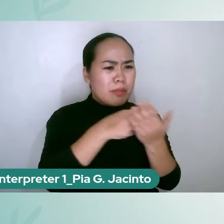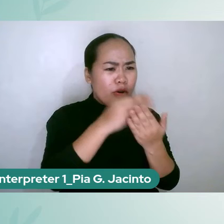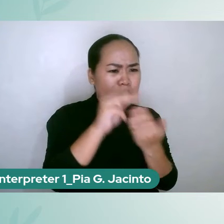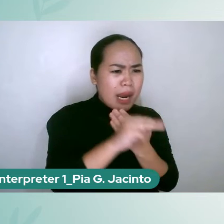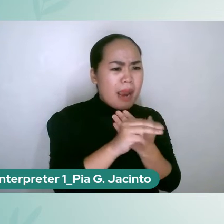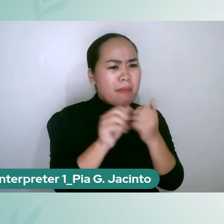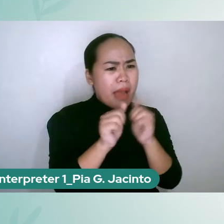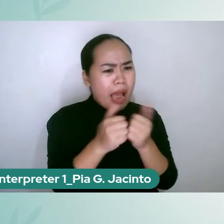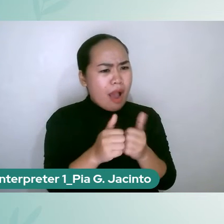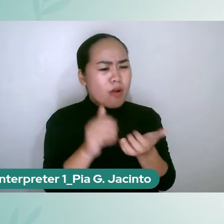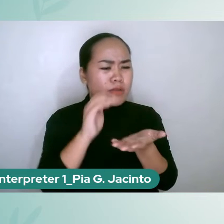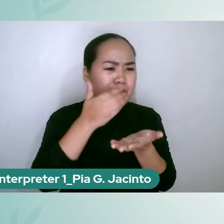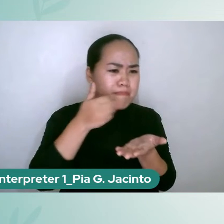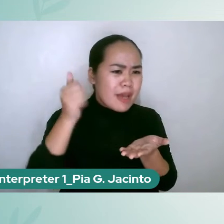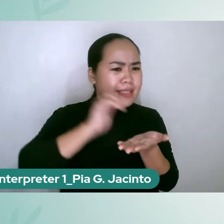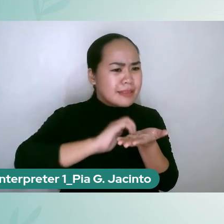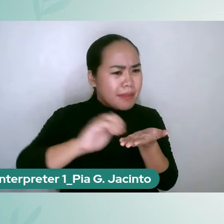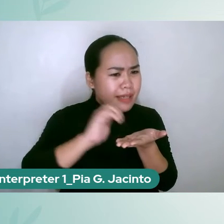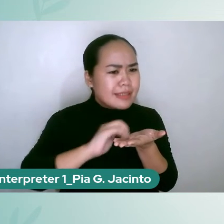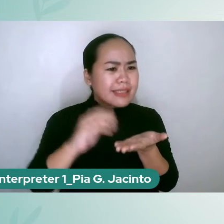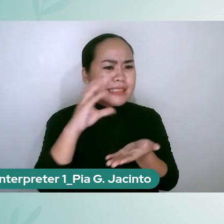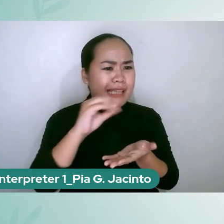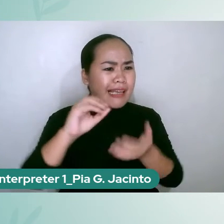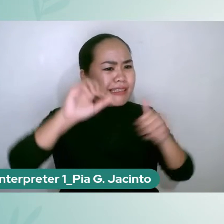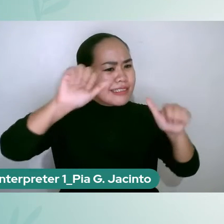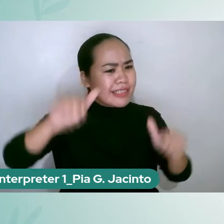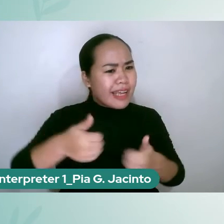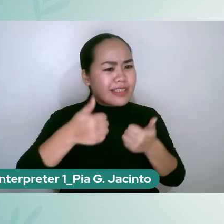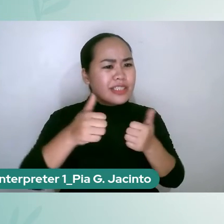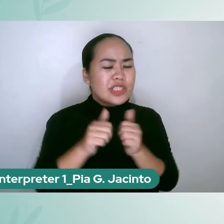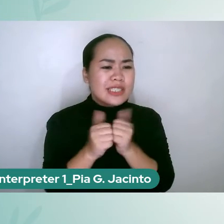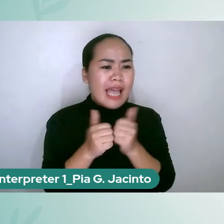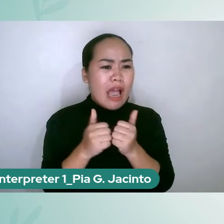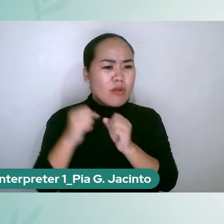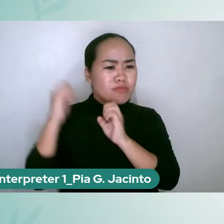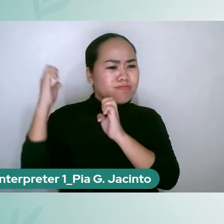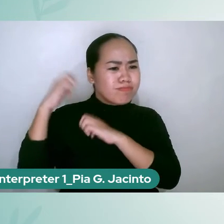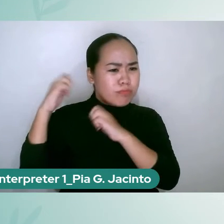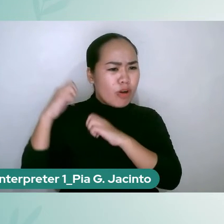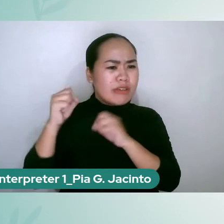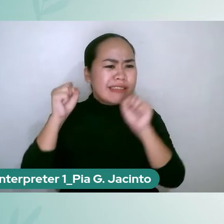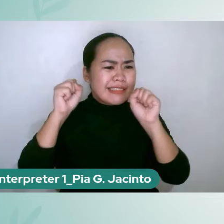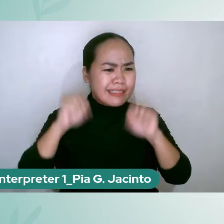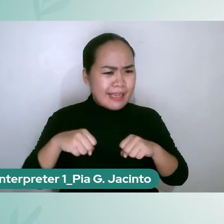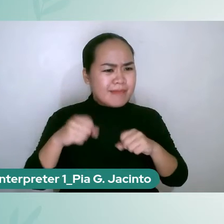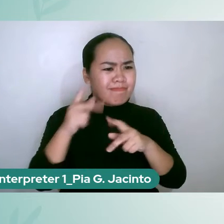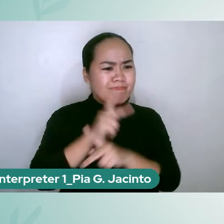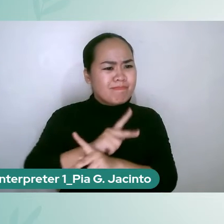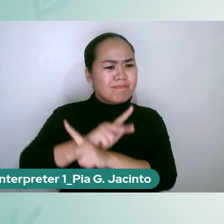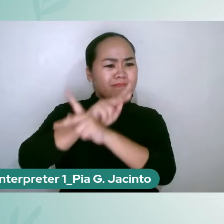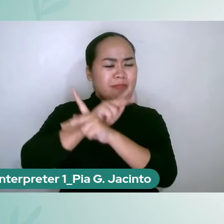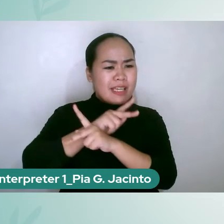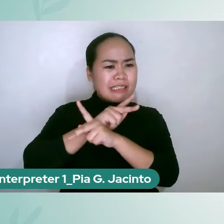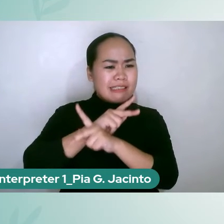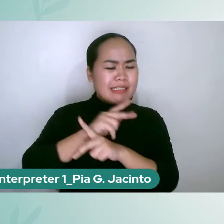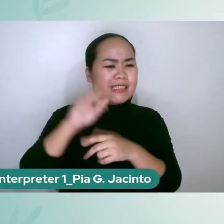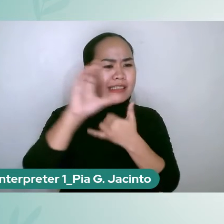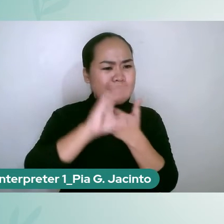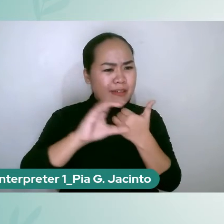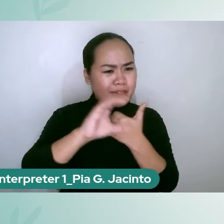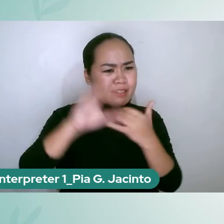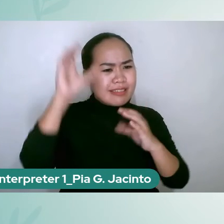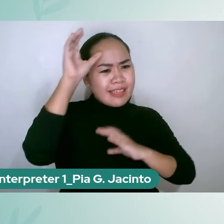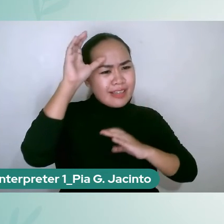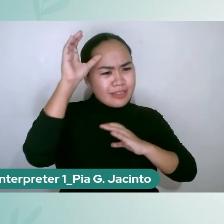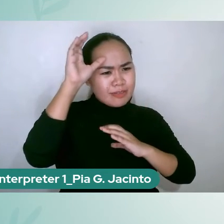best practices, and challenges in the effort to prevent cervical cancer, particularly through vaccination